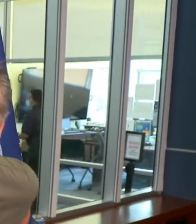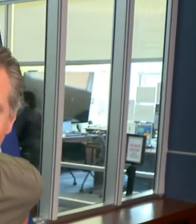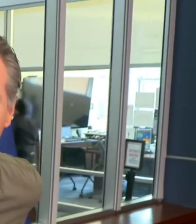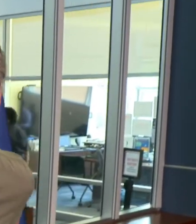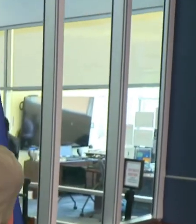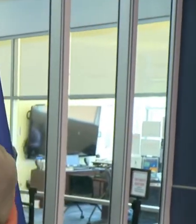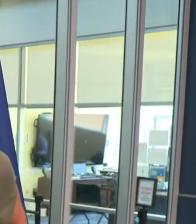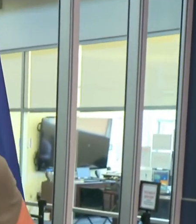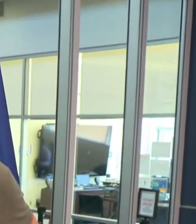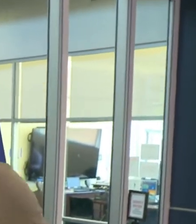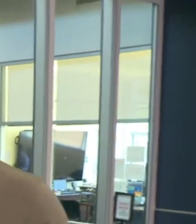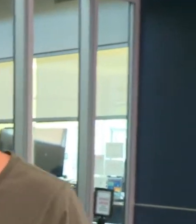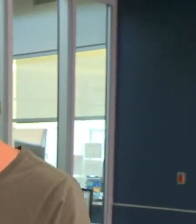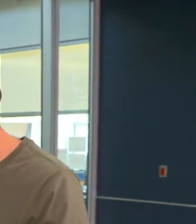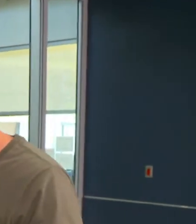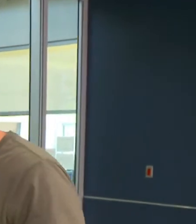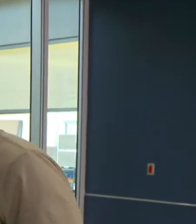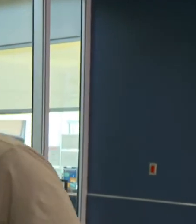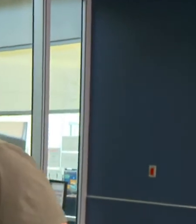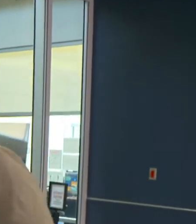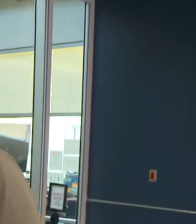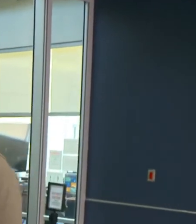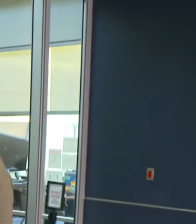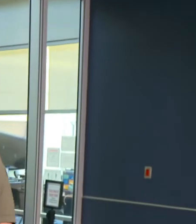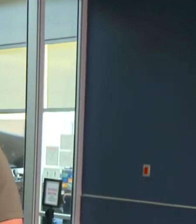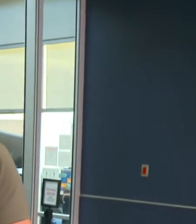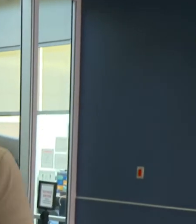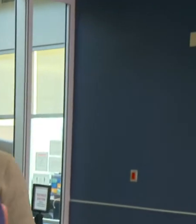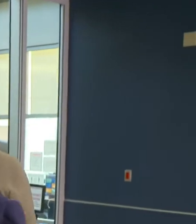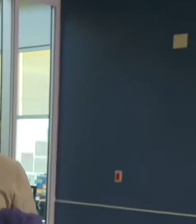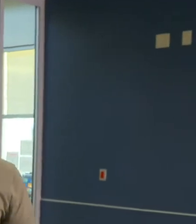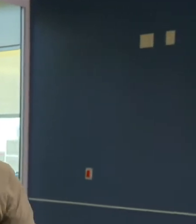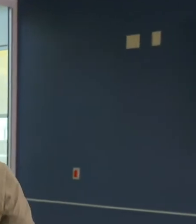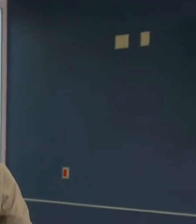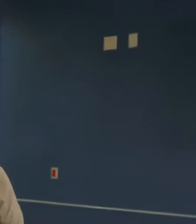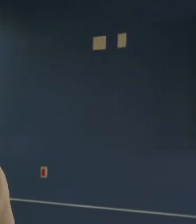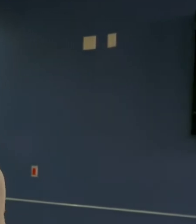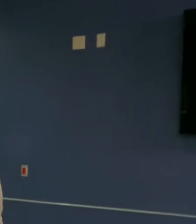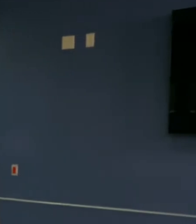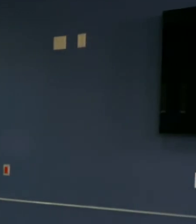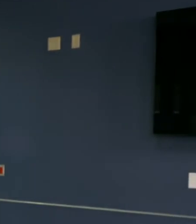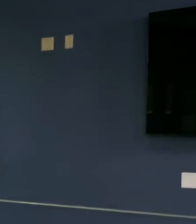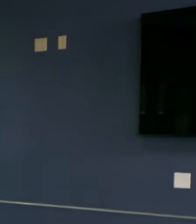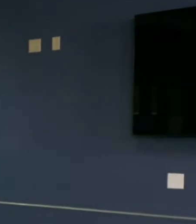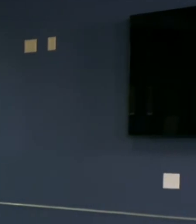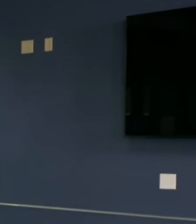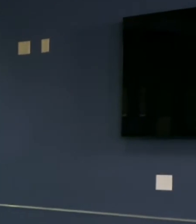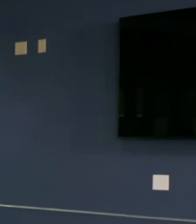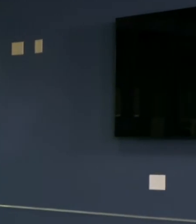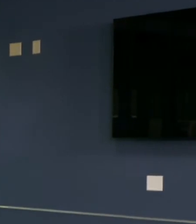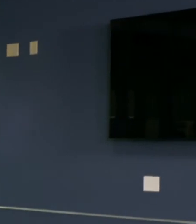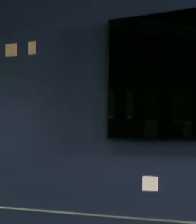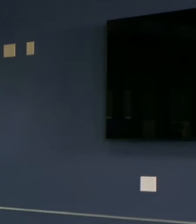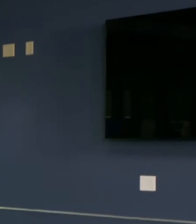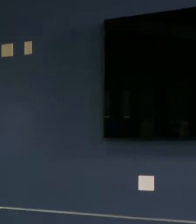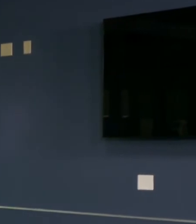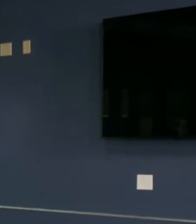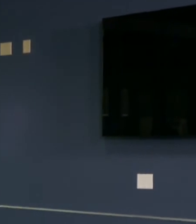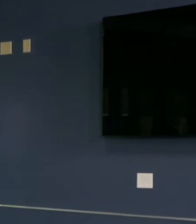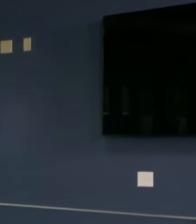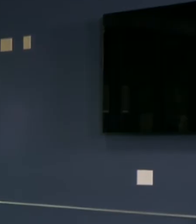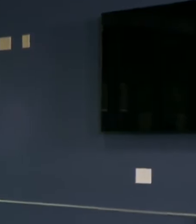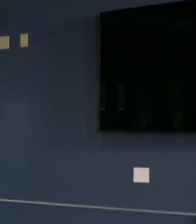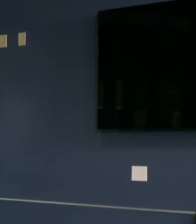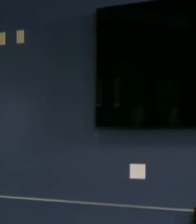everybody to get a flu shot. I thank you for this demonstration. And I remind everybody that the flu season is just around